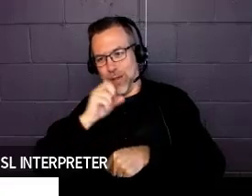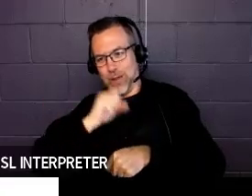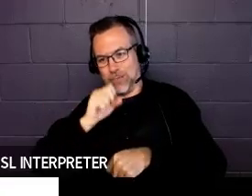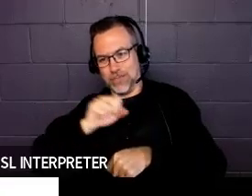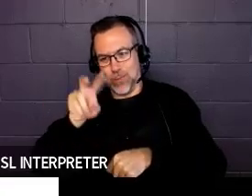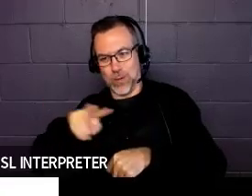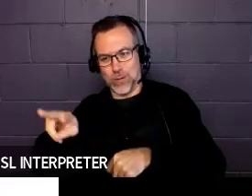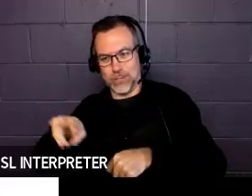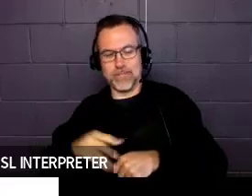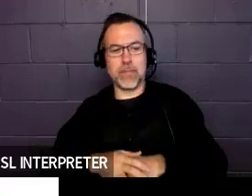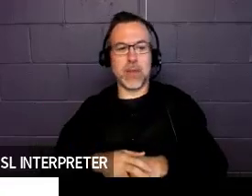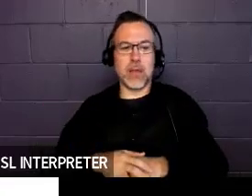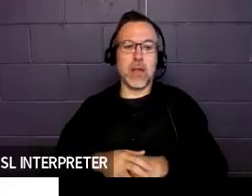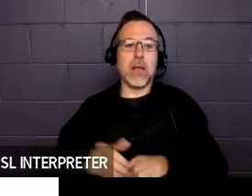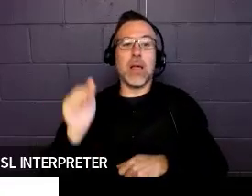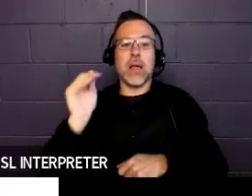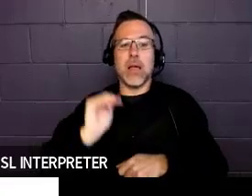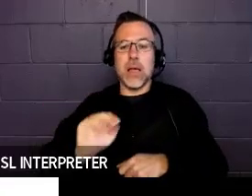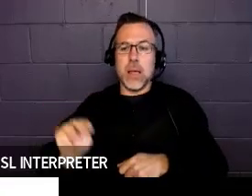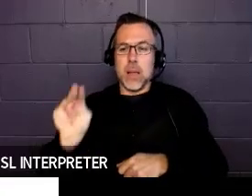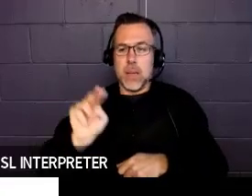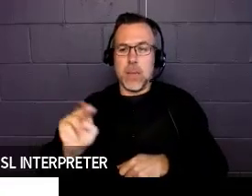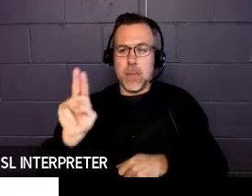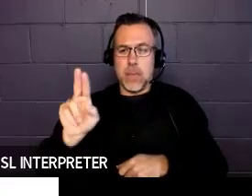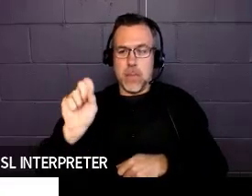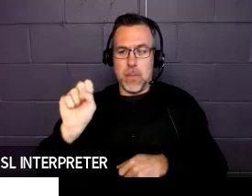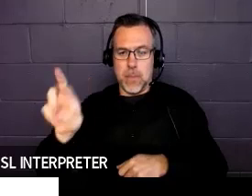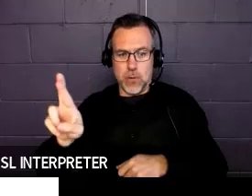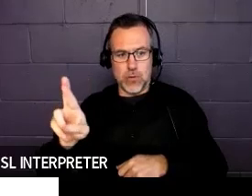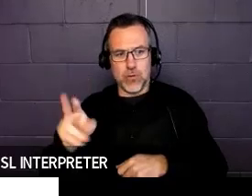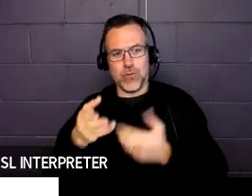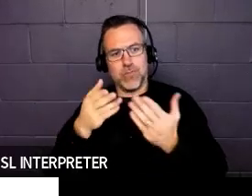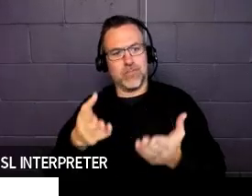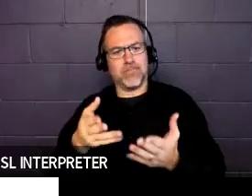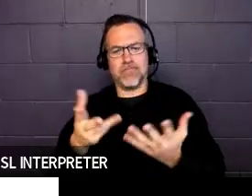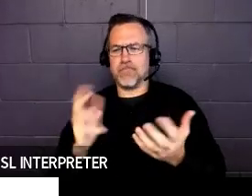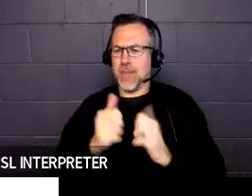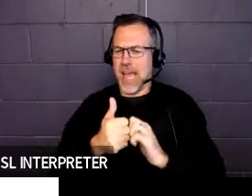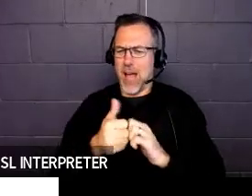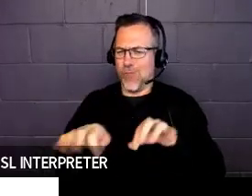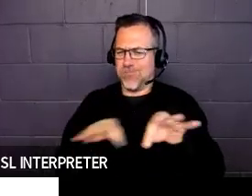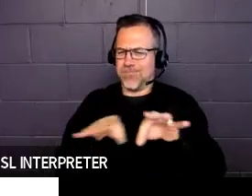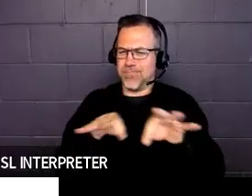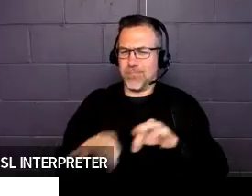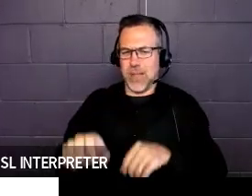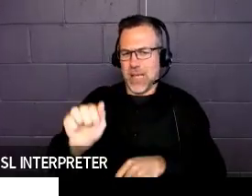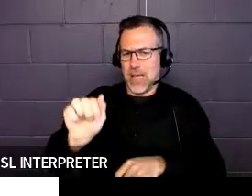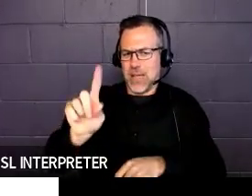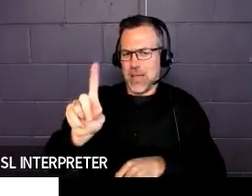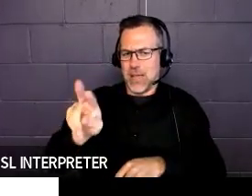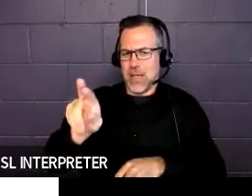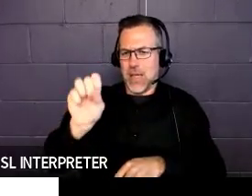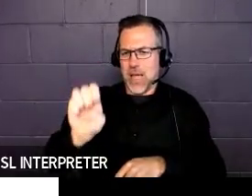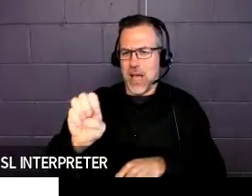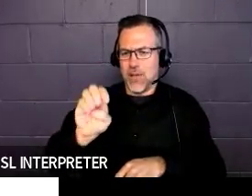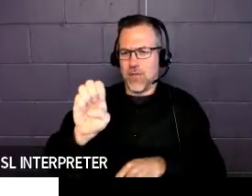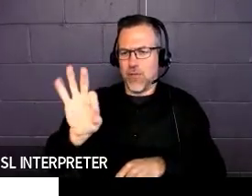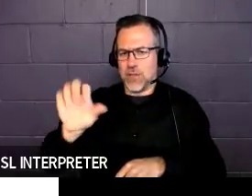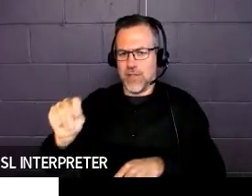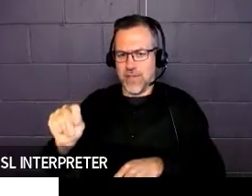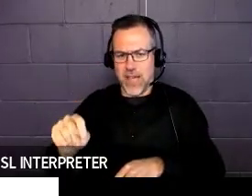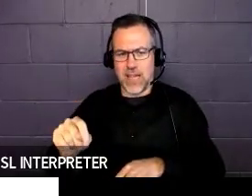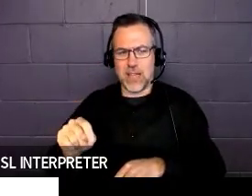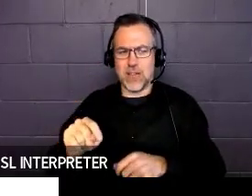And MUSER defines adverse effect. They're saying it means harmful, impeding, obstructing,